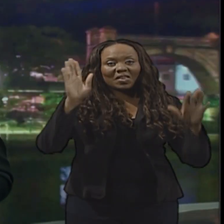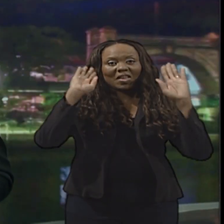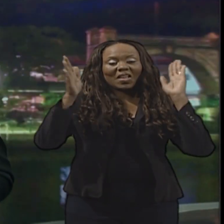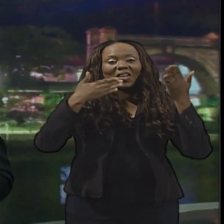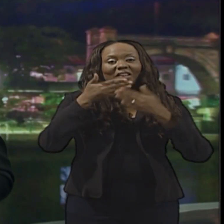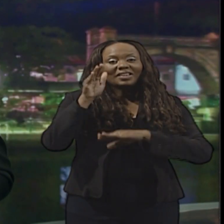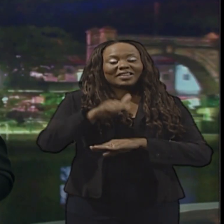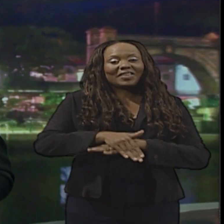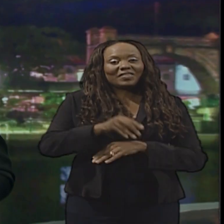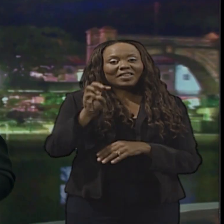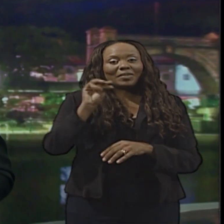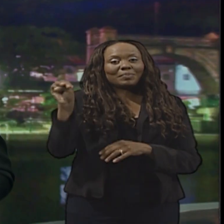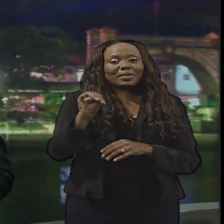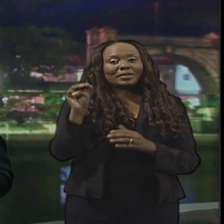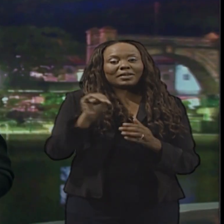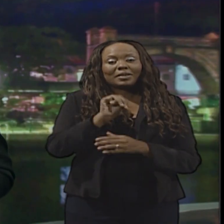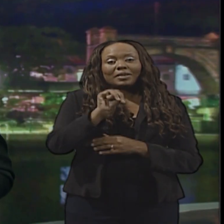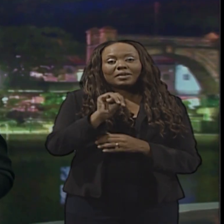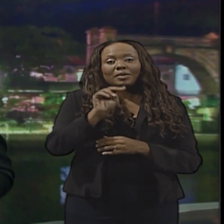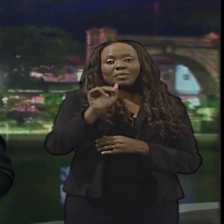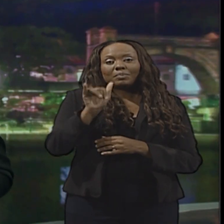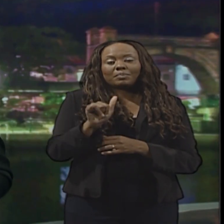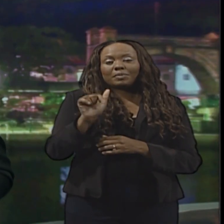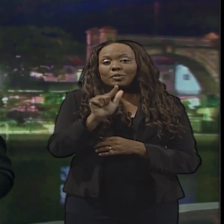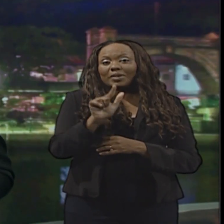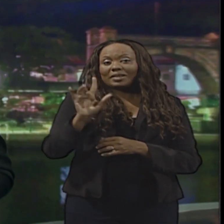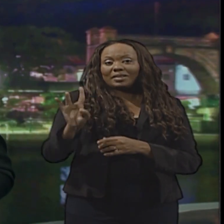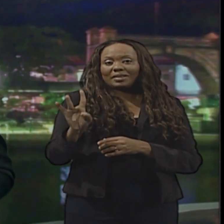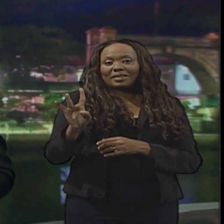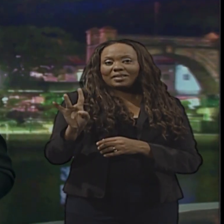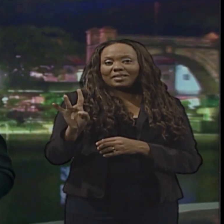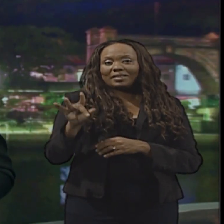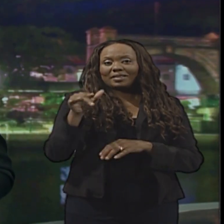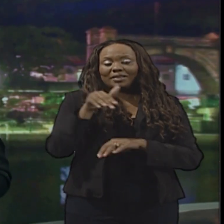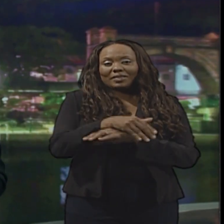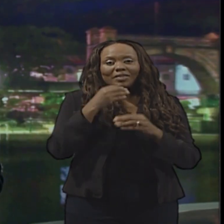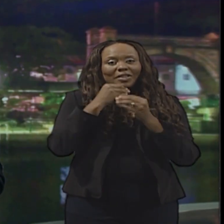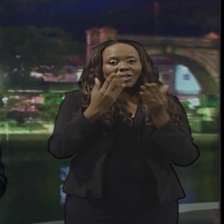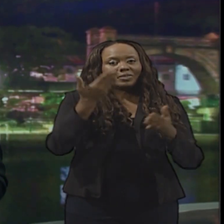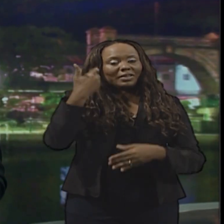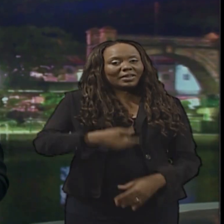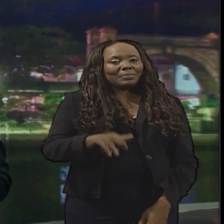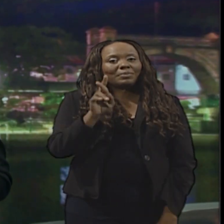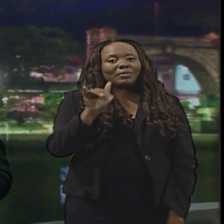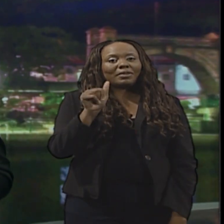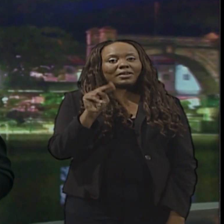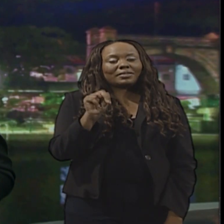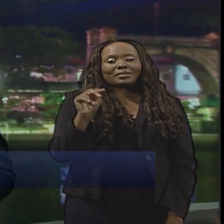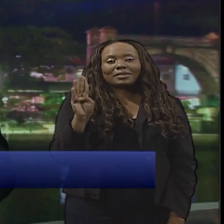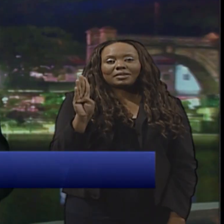Well, a very good evening to you with a Monday, May 28th edition of the CBC Evening News. I'm Ryan Broom. In our top story,